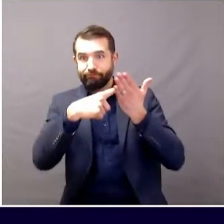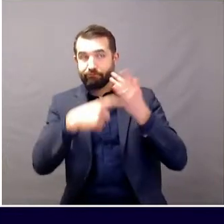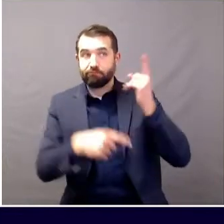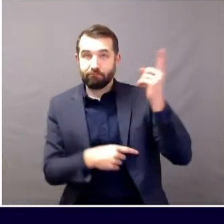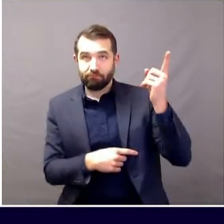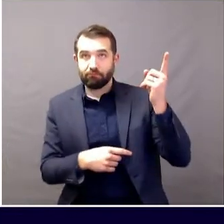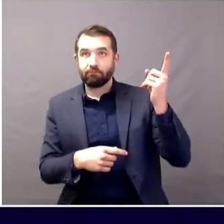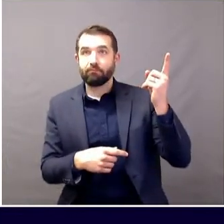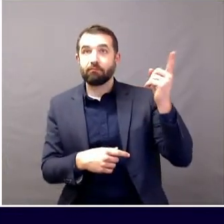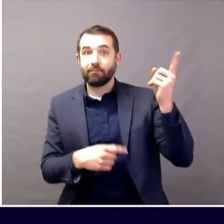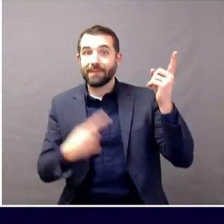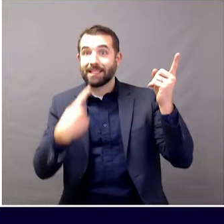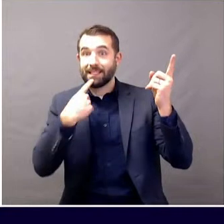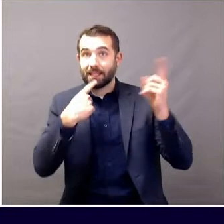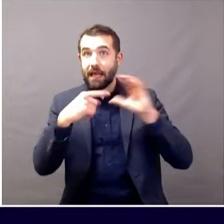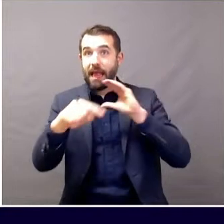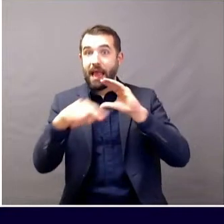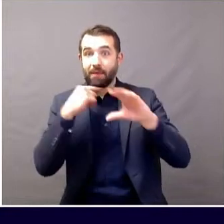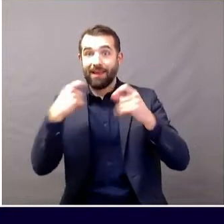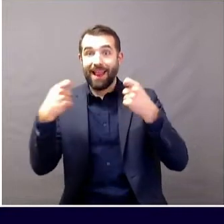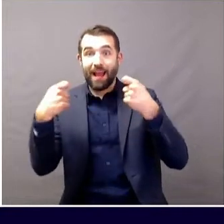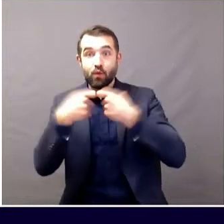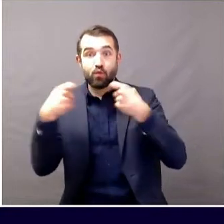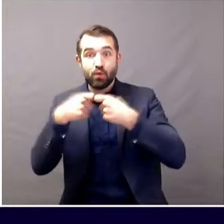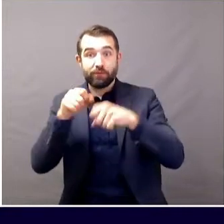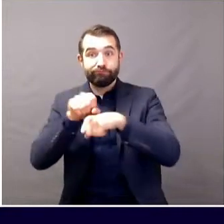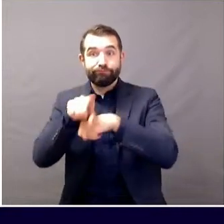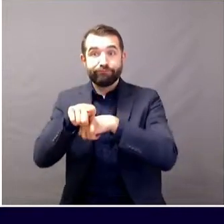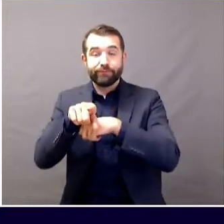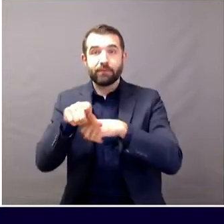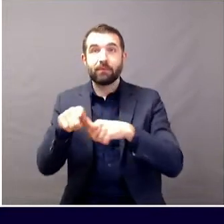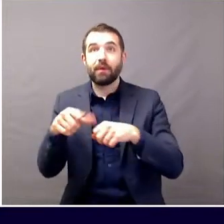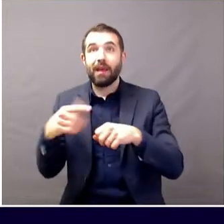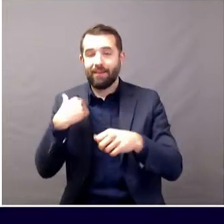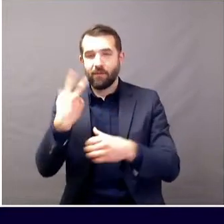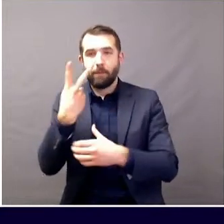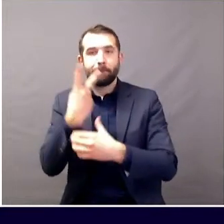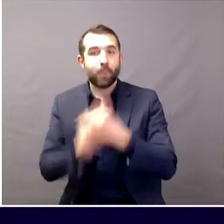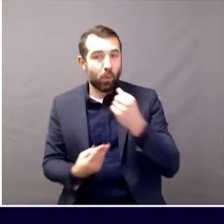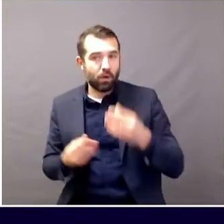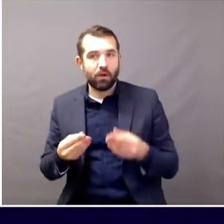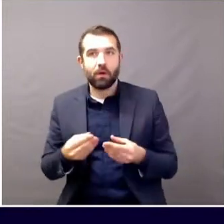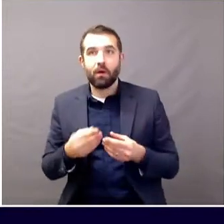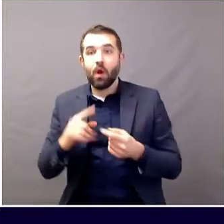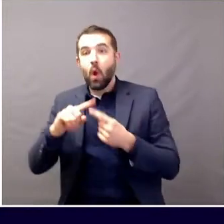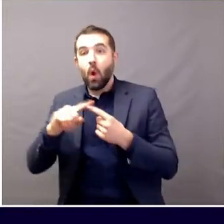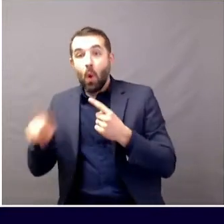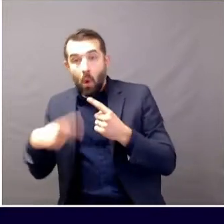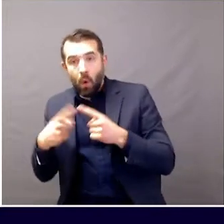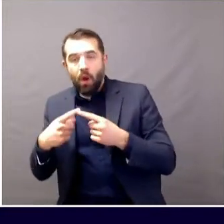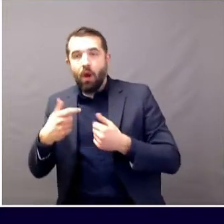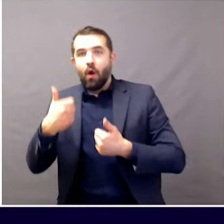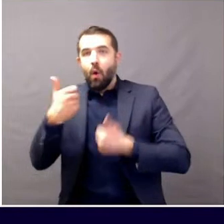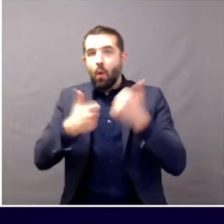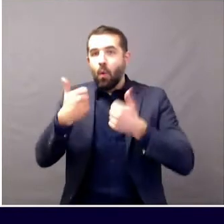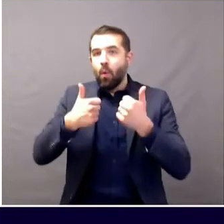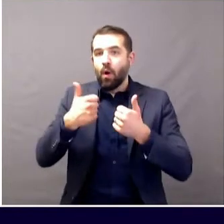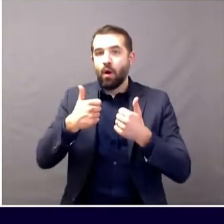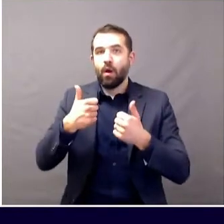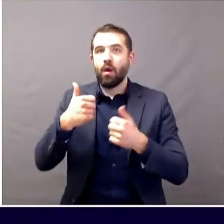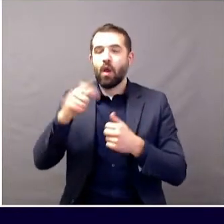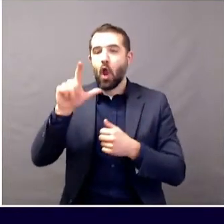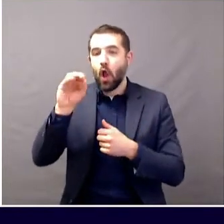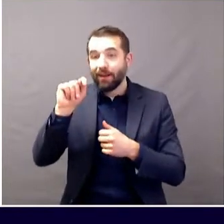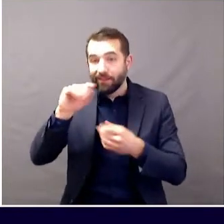that indicates that someone has received both of their doses, when they got them and what lot number, whether it will be just the old school paper